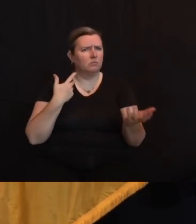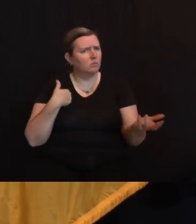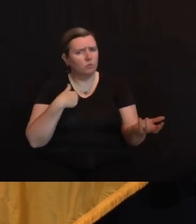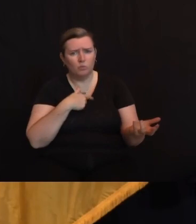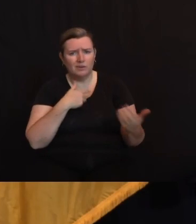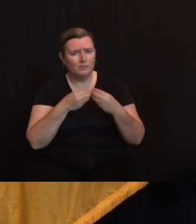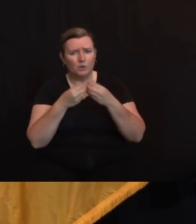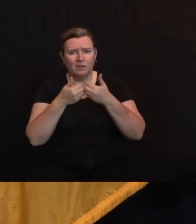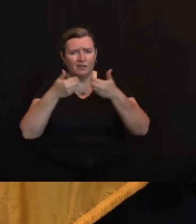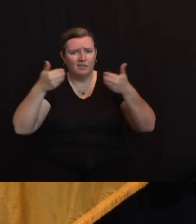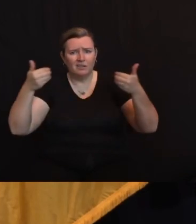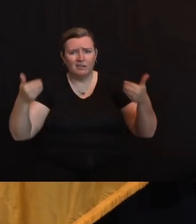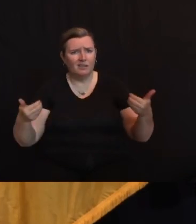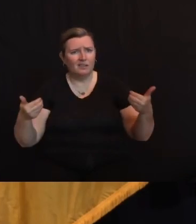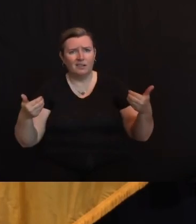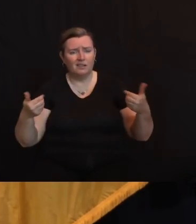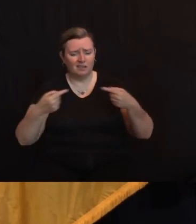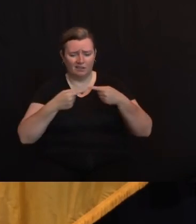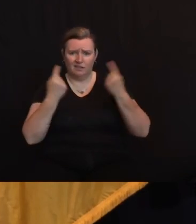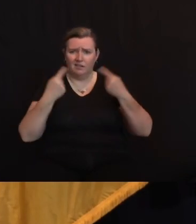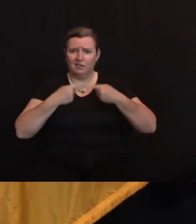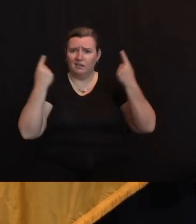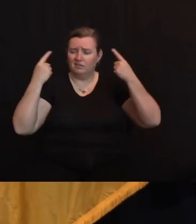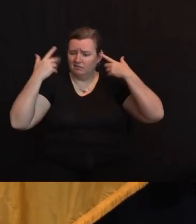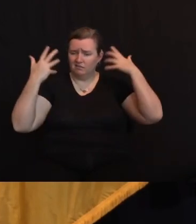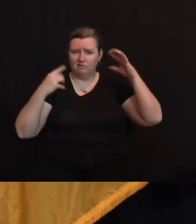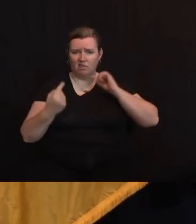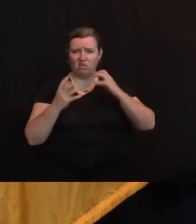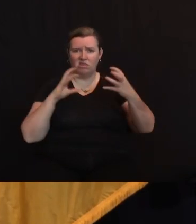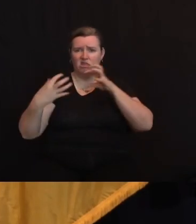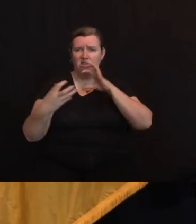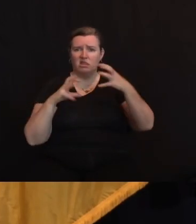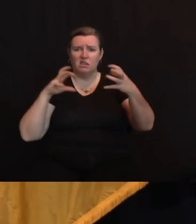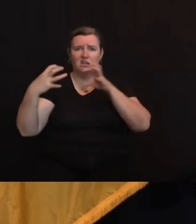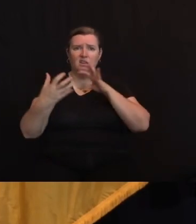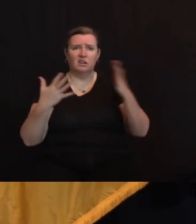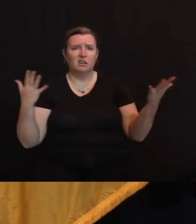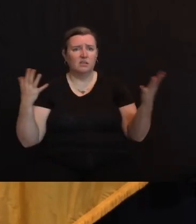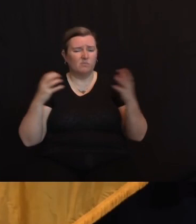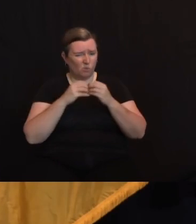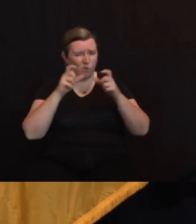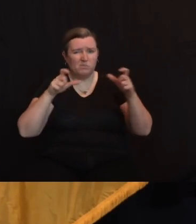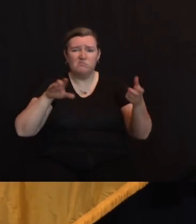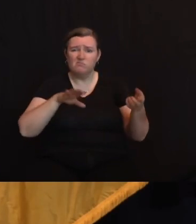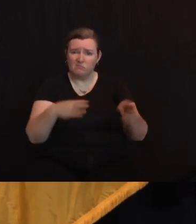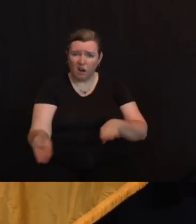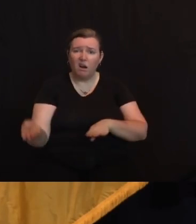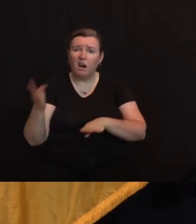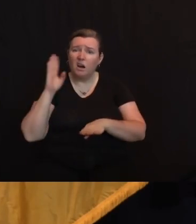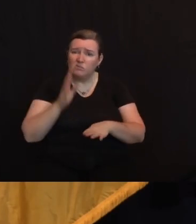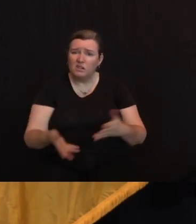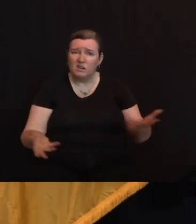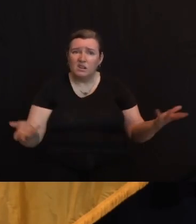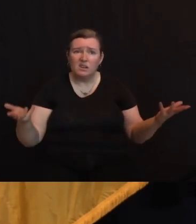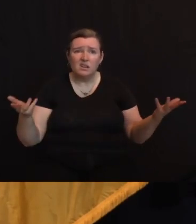last thing we need in this country, all you get is more people who are dead. And that's the very last thing we